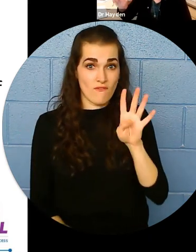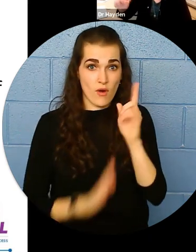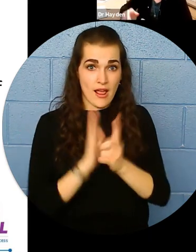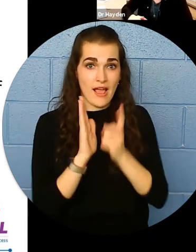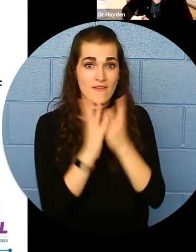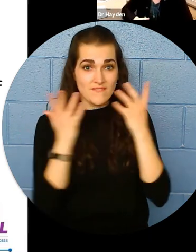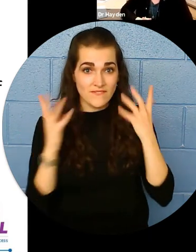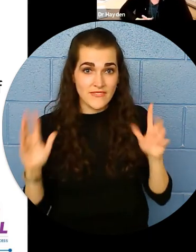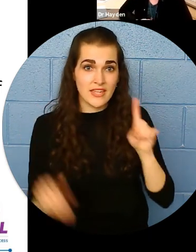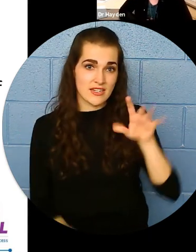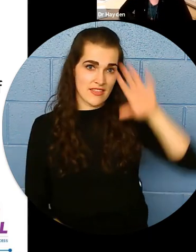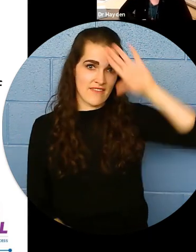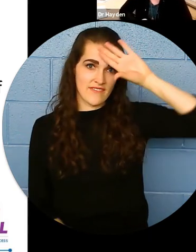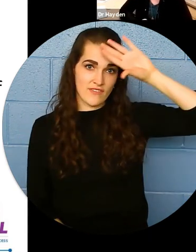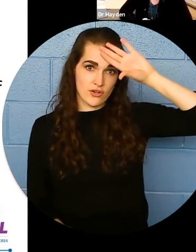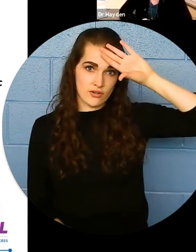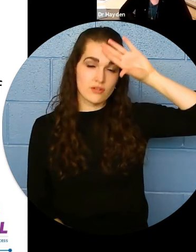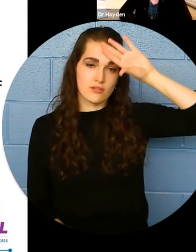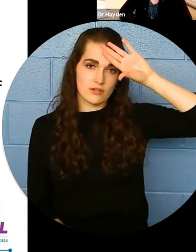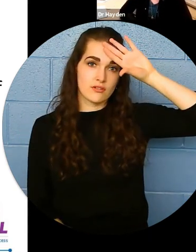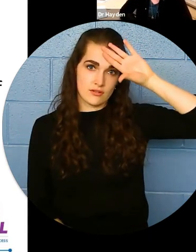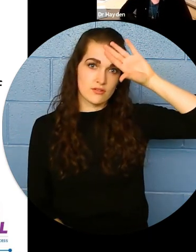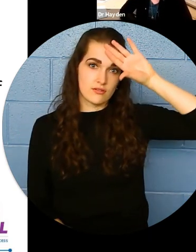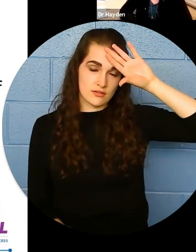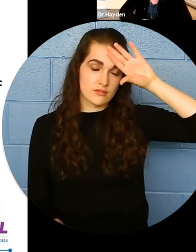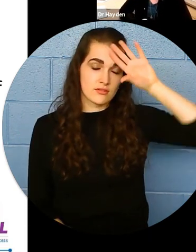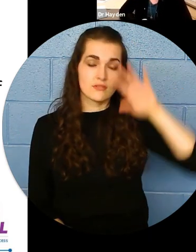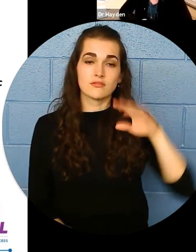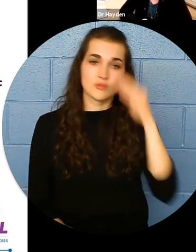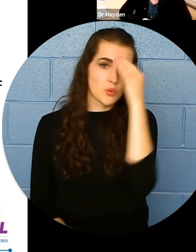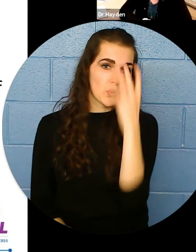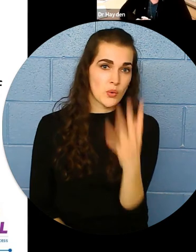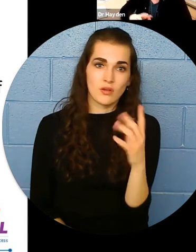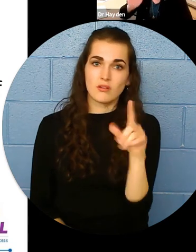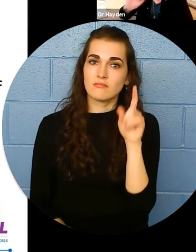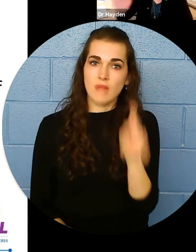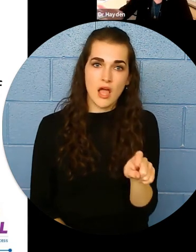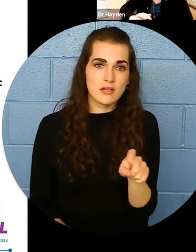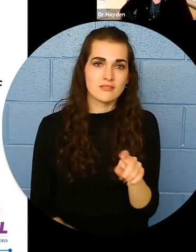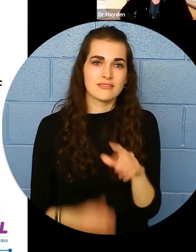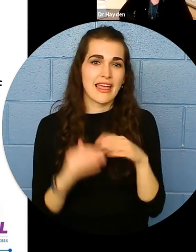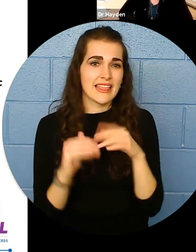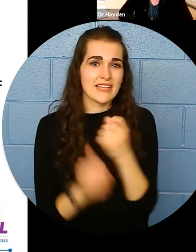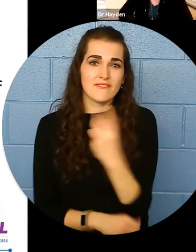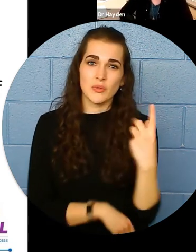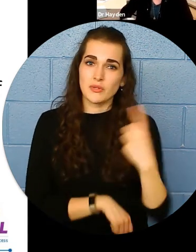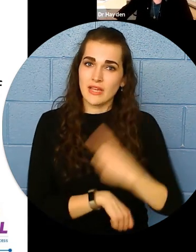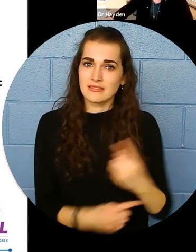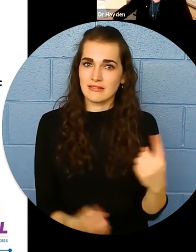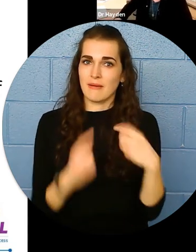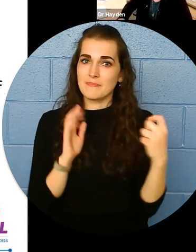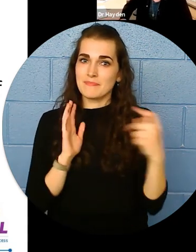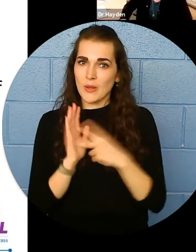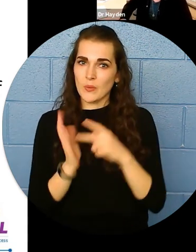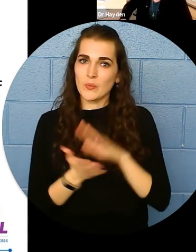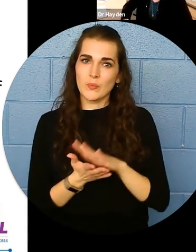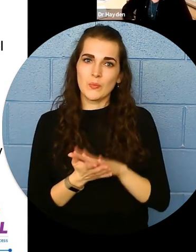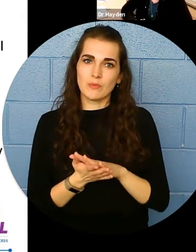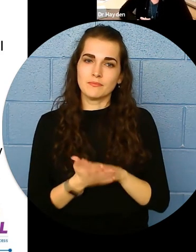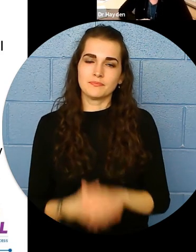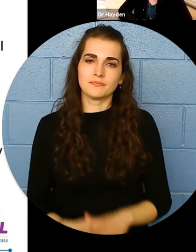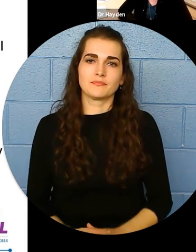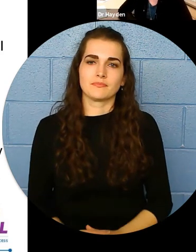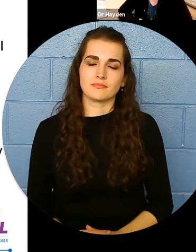hours past running a fever. So just so you know, it will be at least a few days before they can come back.